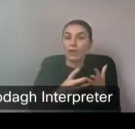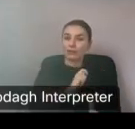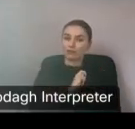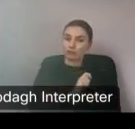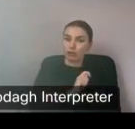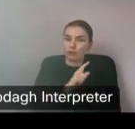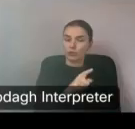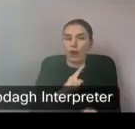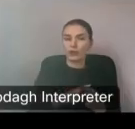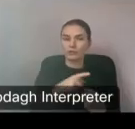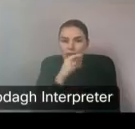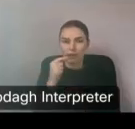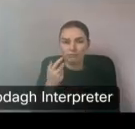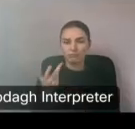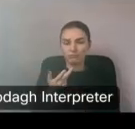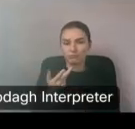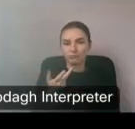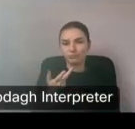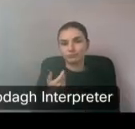you say,